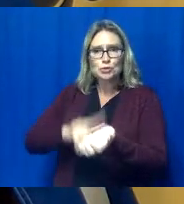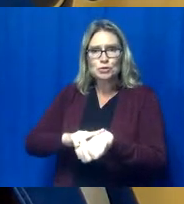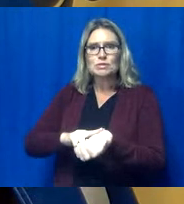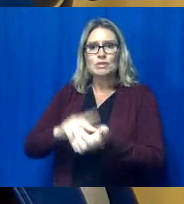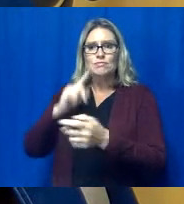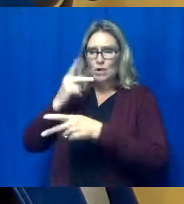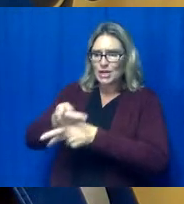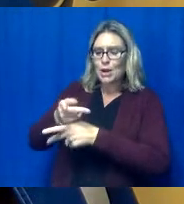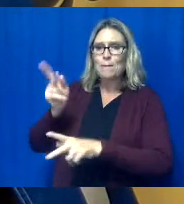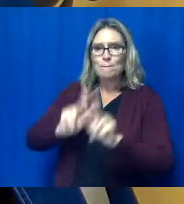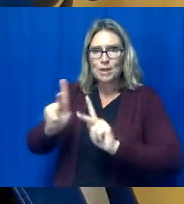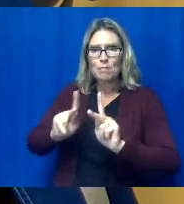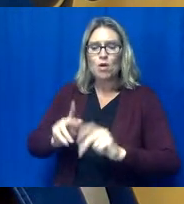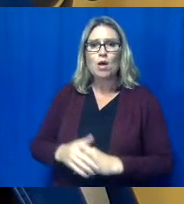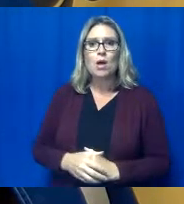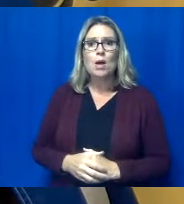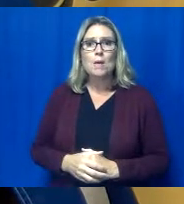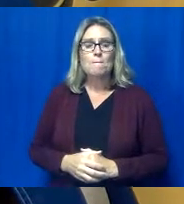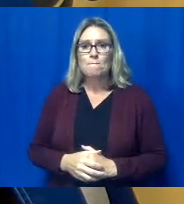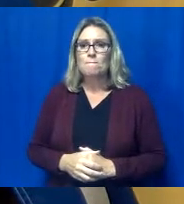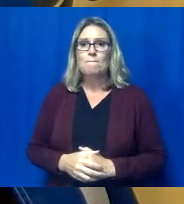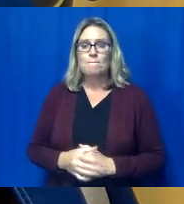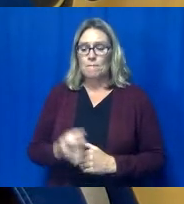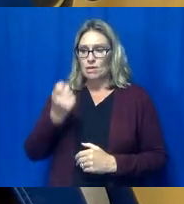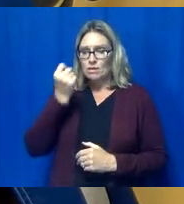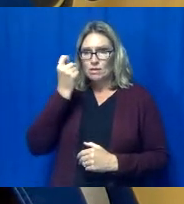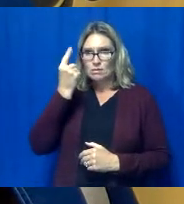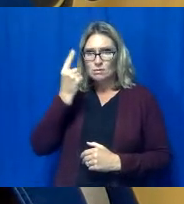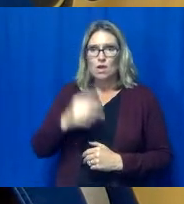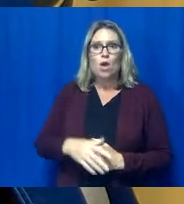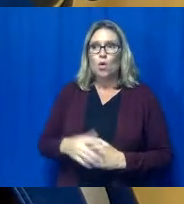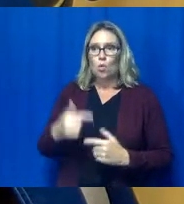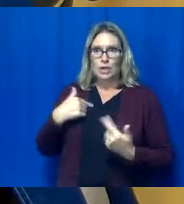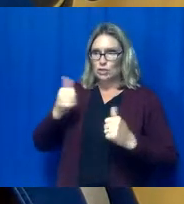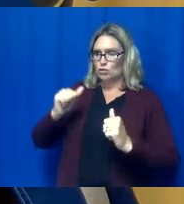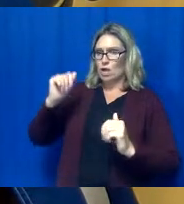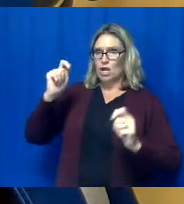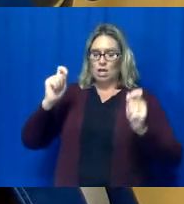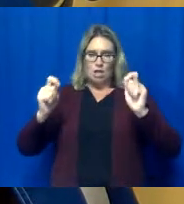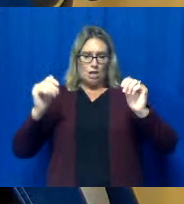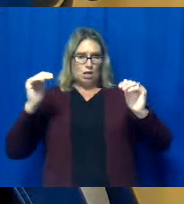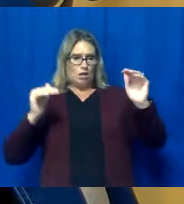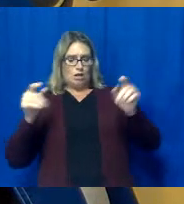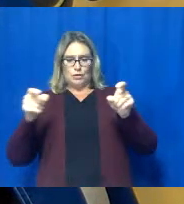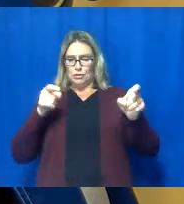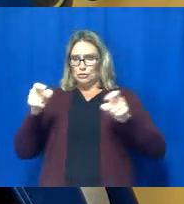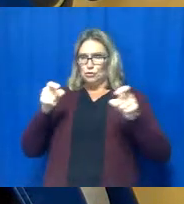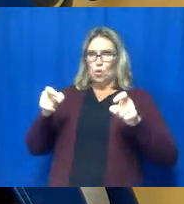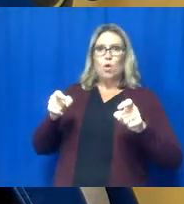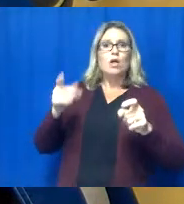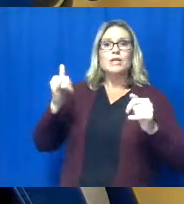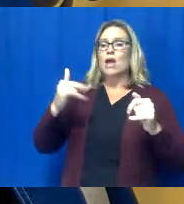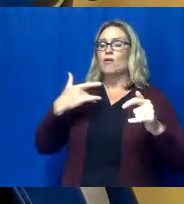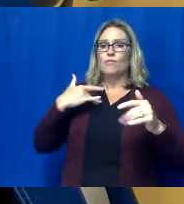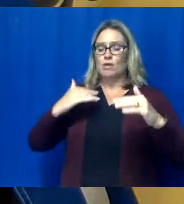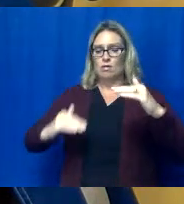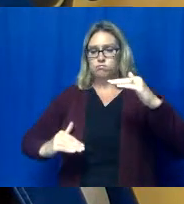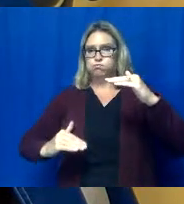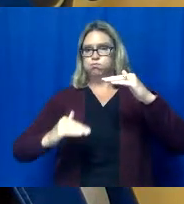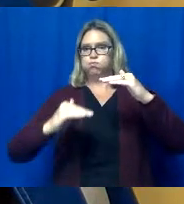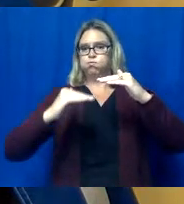that we are juggling every year with demand that is going beyond our capacities. For example,